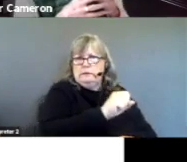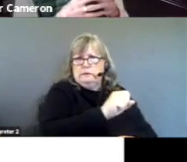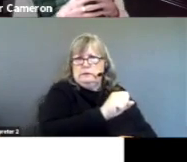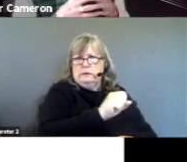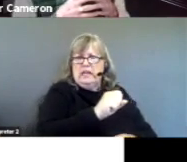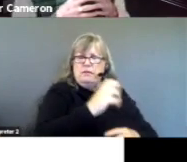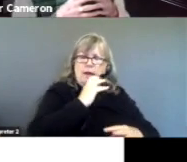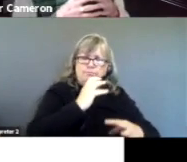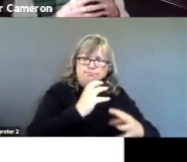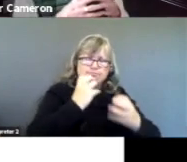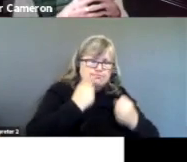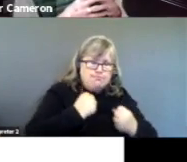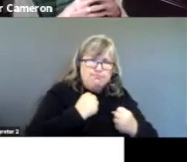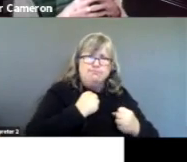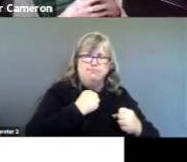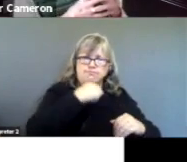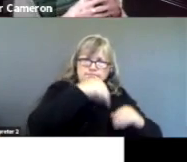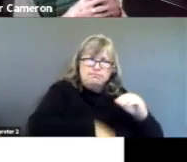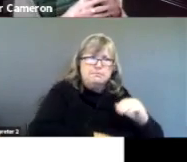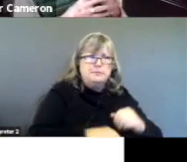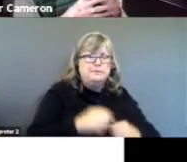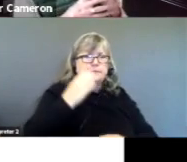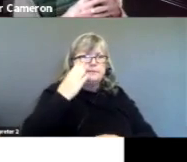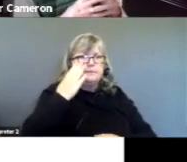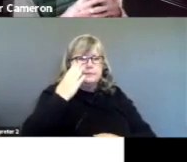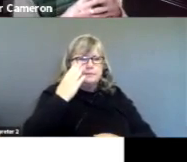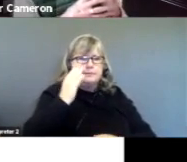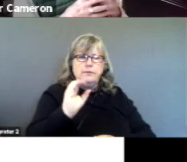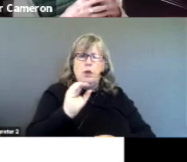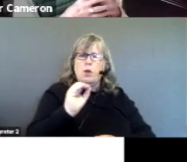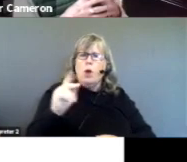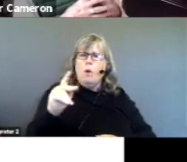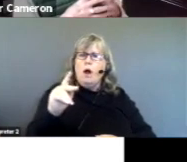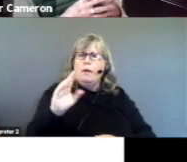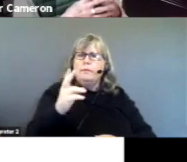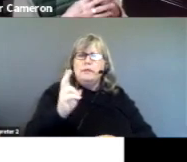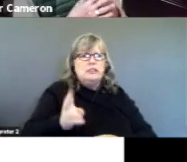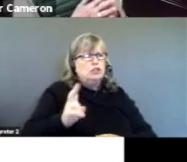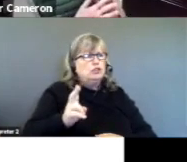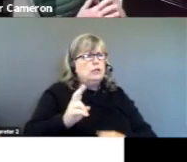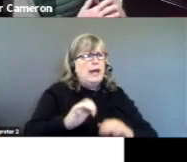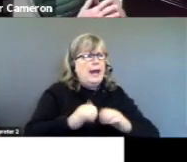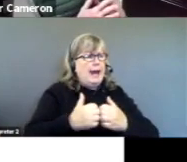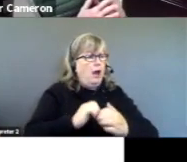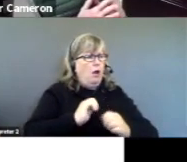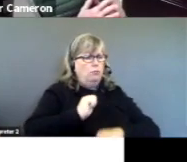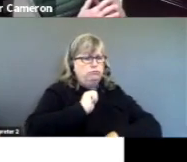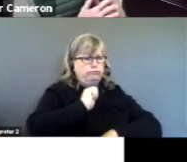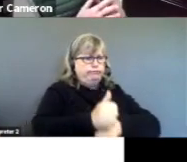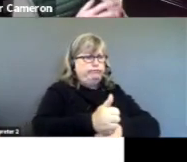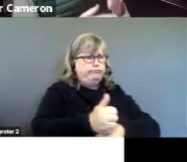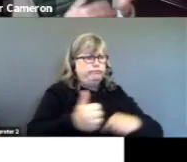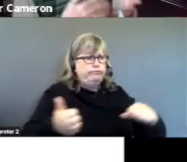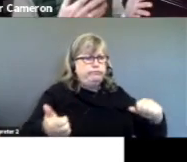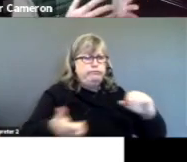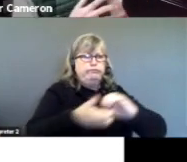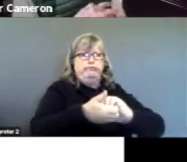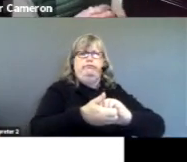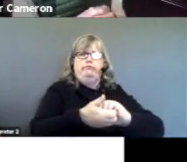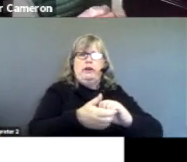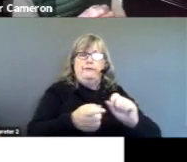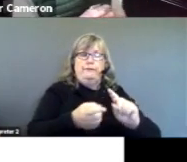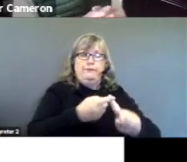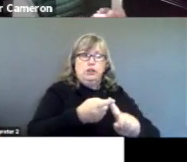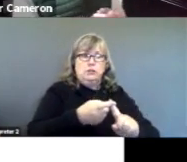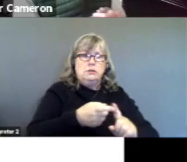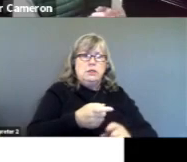Again, talking about how people came together to form co-ops. The first one that we